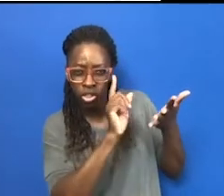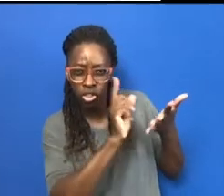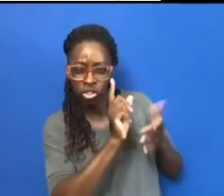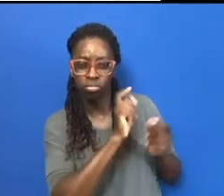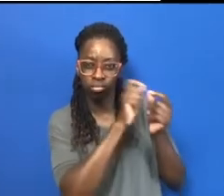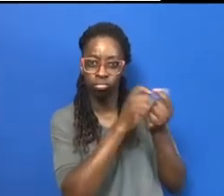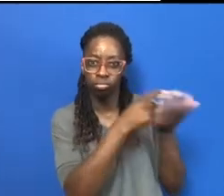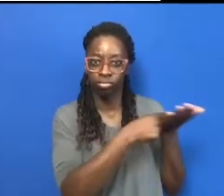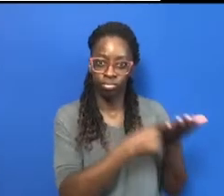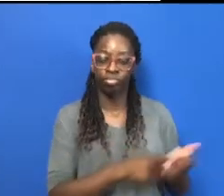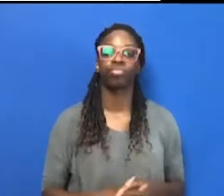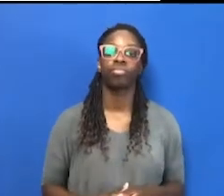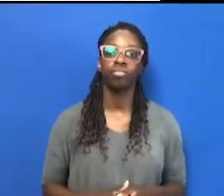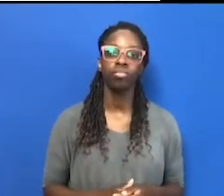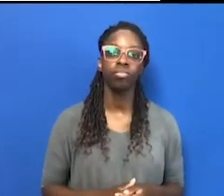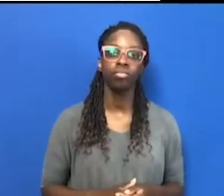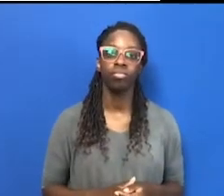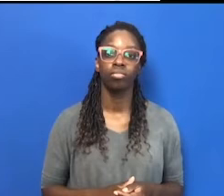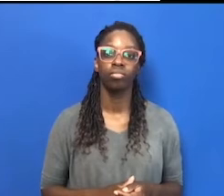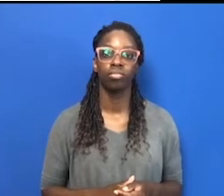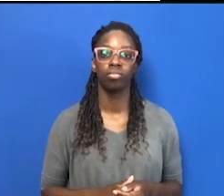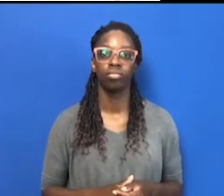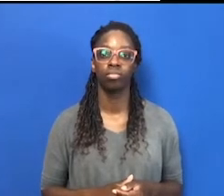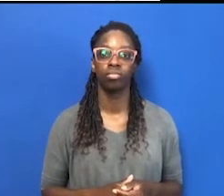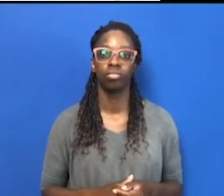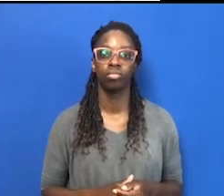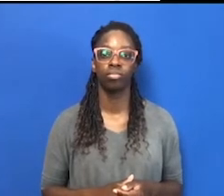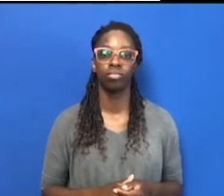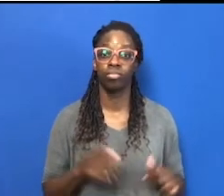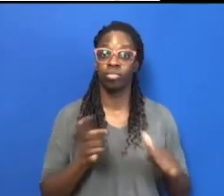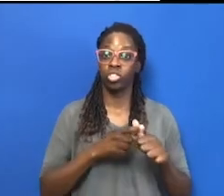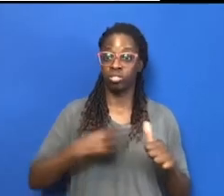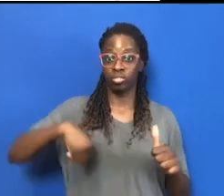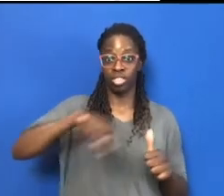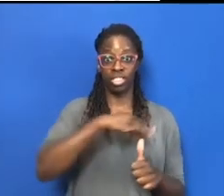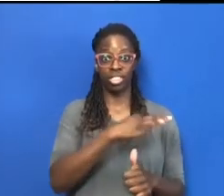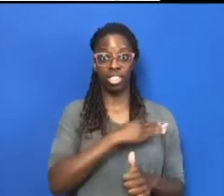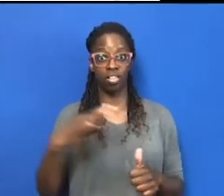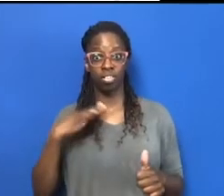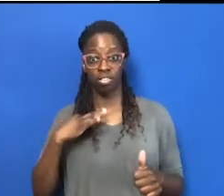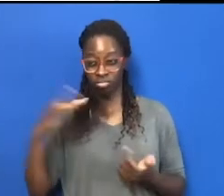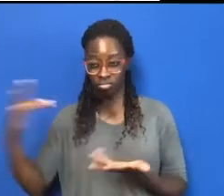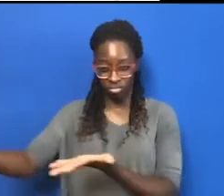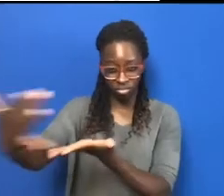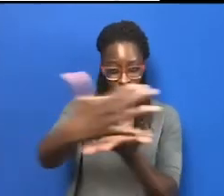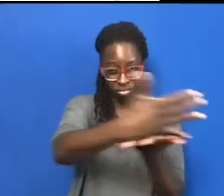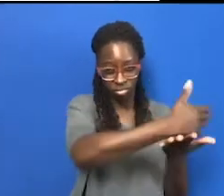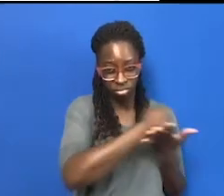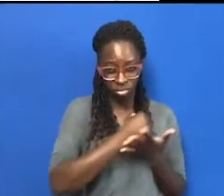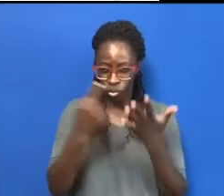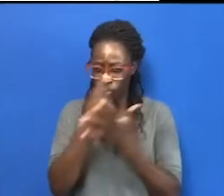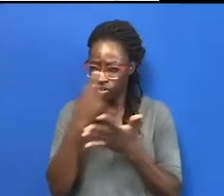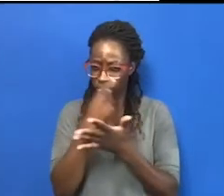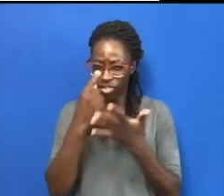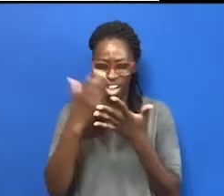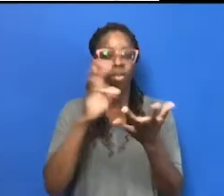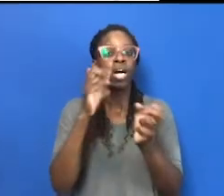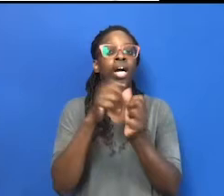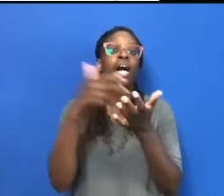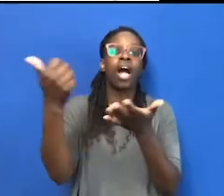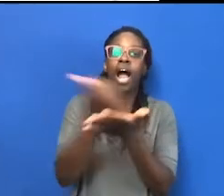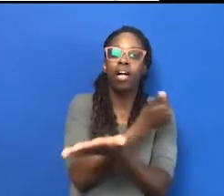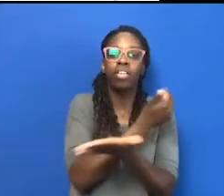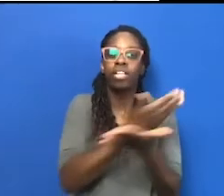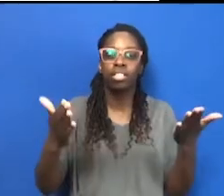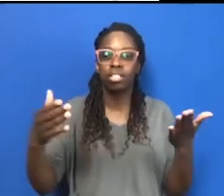We started our work at STEMIE with a systematic, comprehensive review of the universe to see what was out there on STEM for